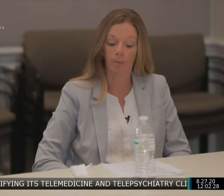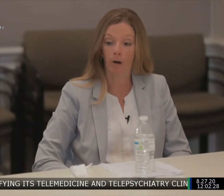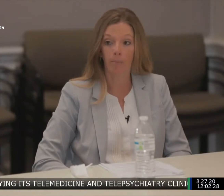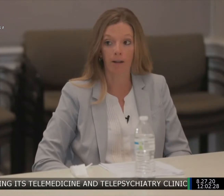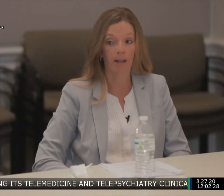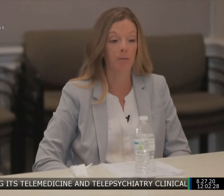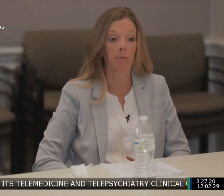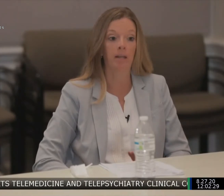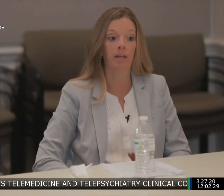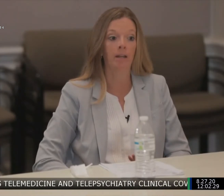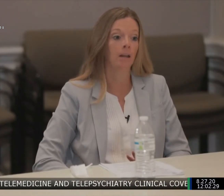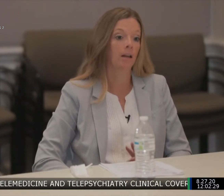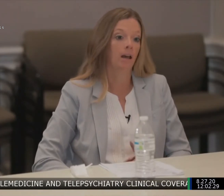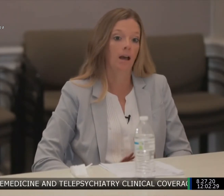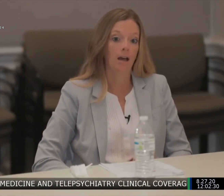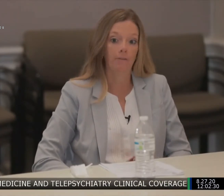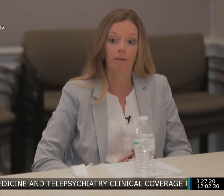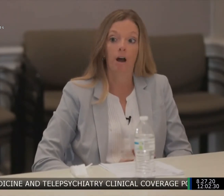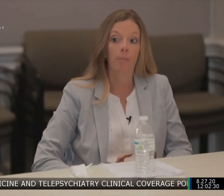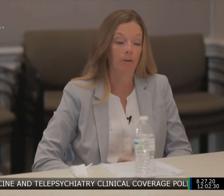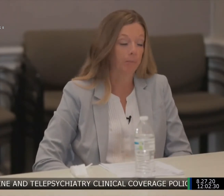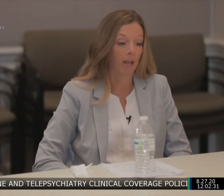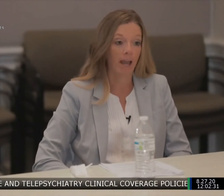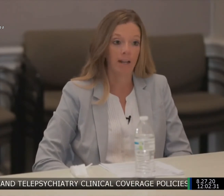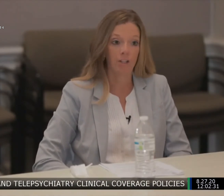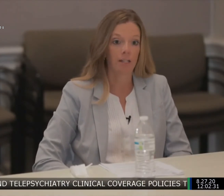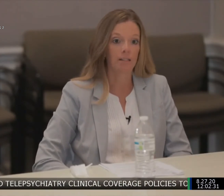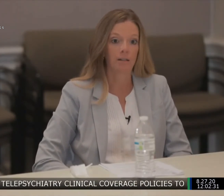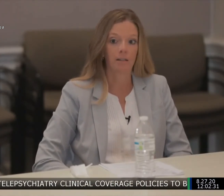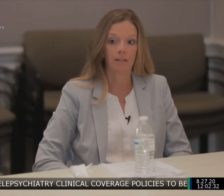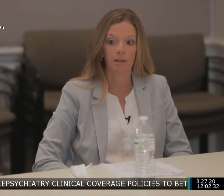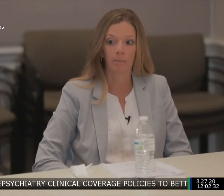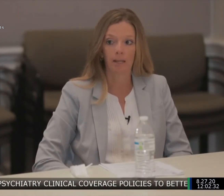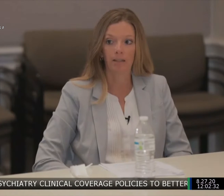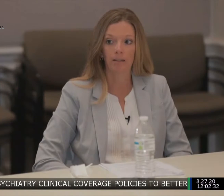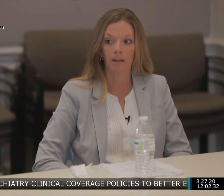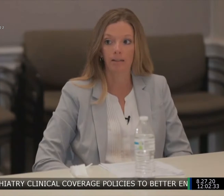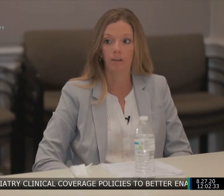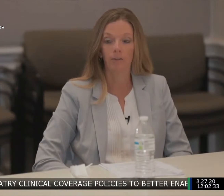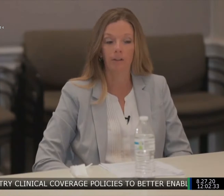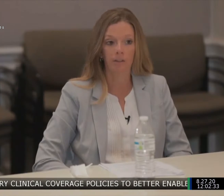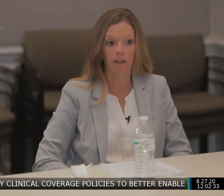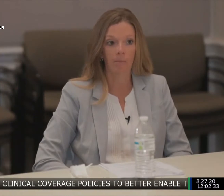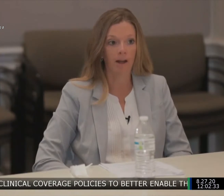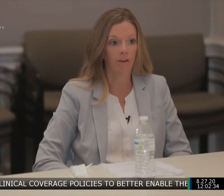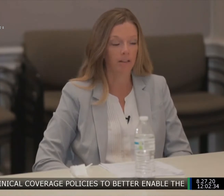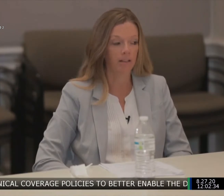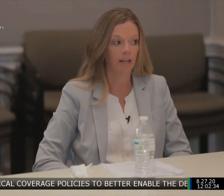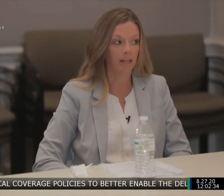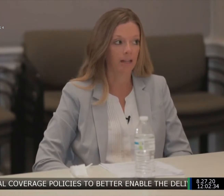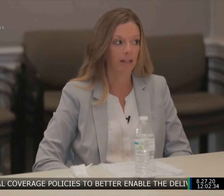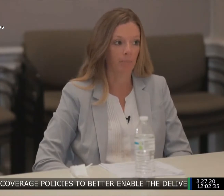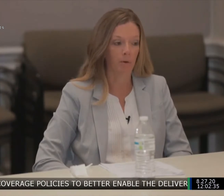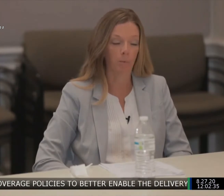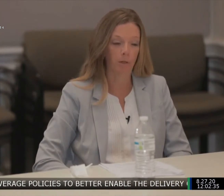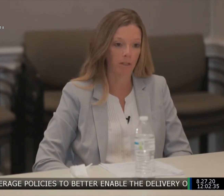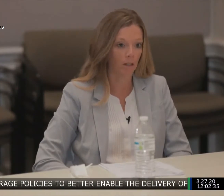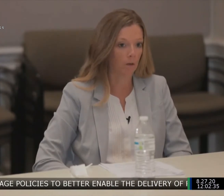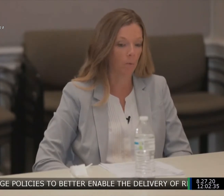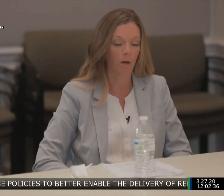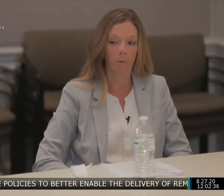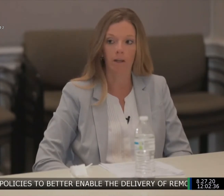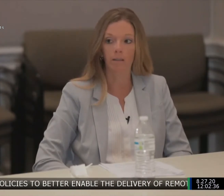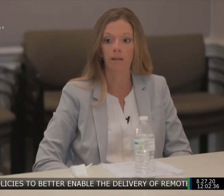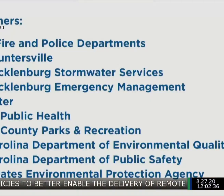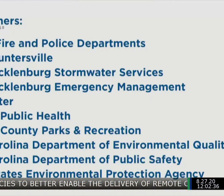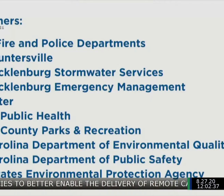Huntersville Fire Department has been phenomenal. I had a chance to meet several of them out on the site, and they've been really